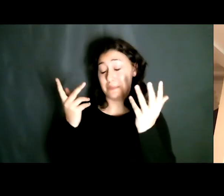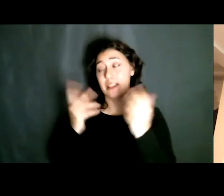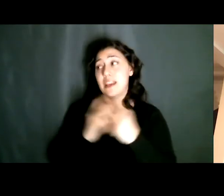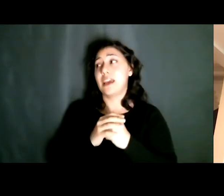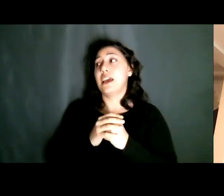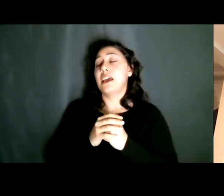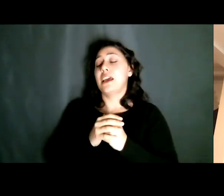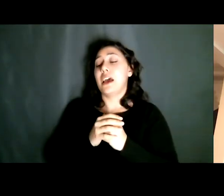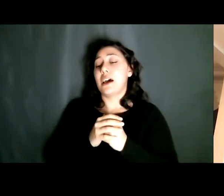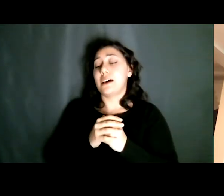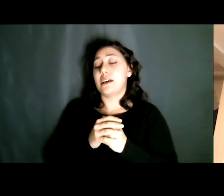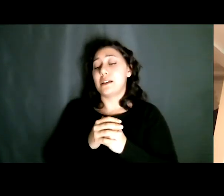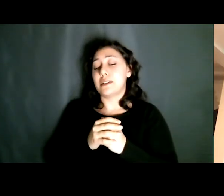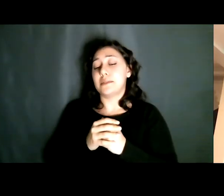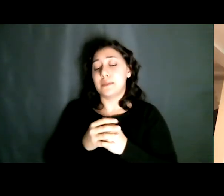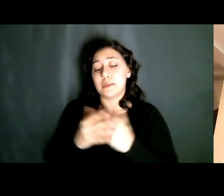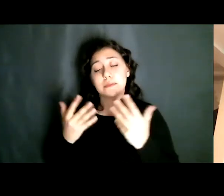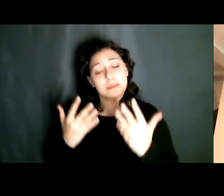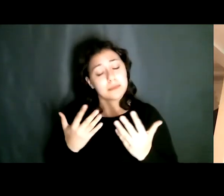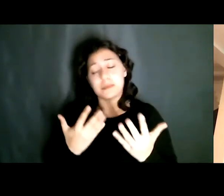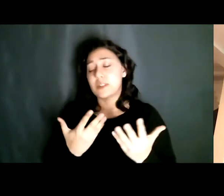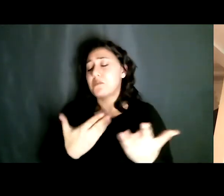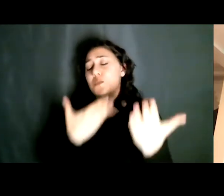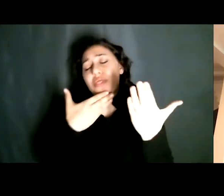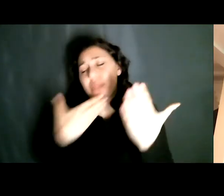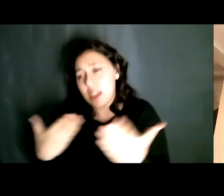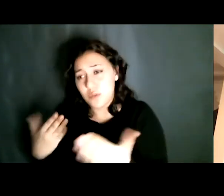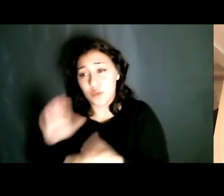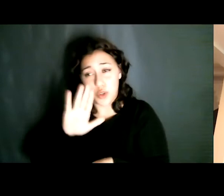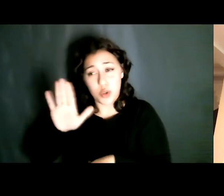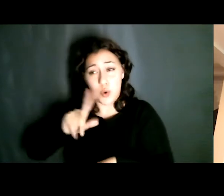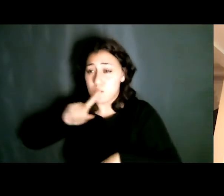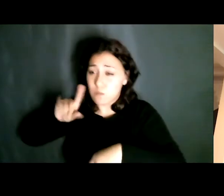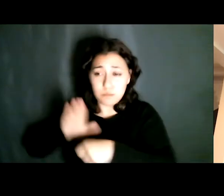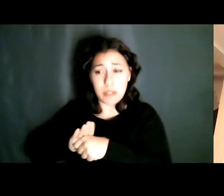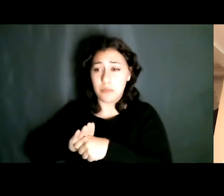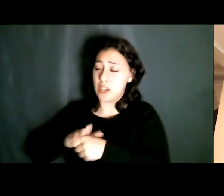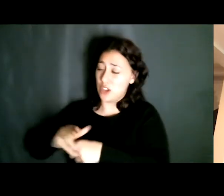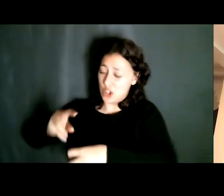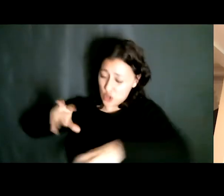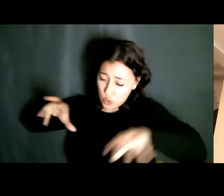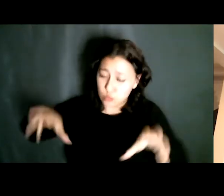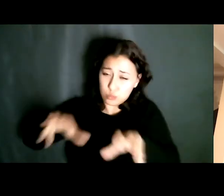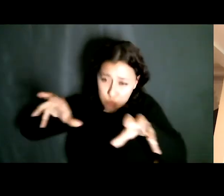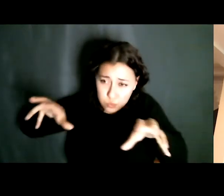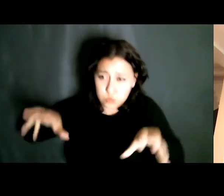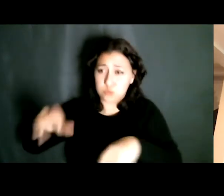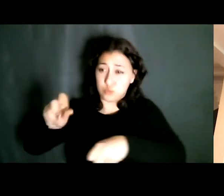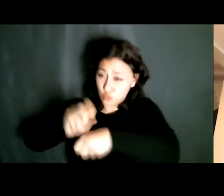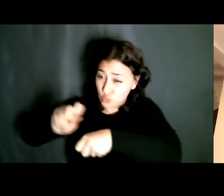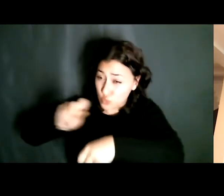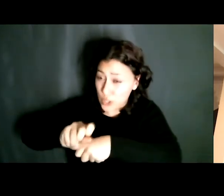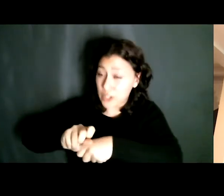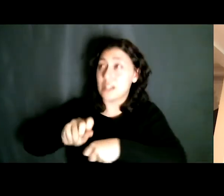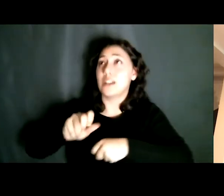your effort, for your dedication, and again, as I said before, for the care that you have shown to